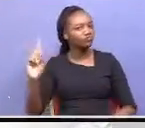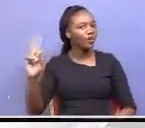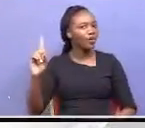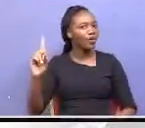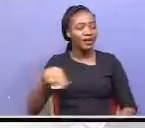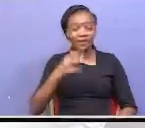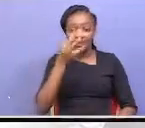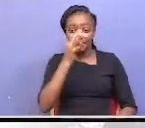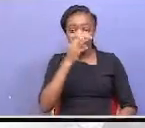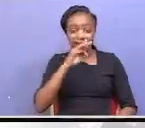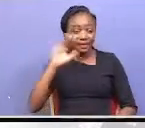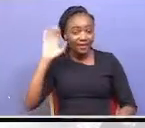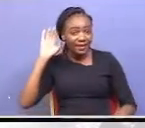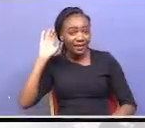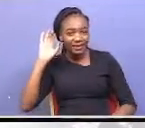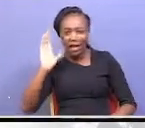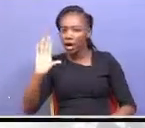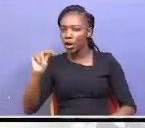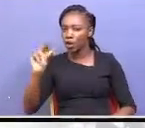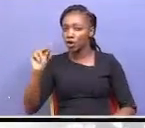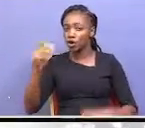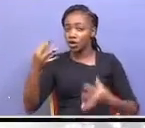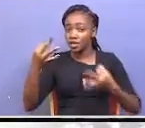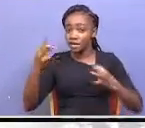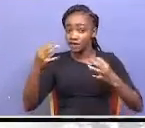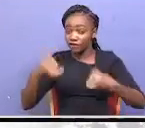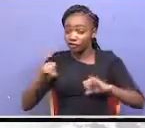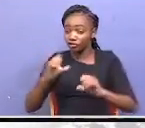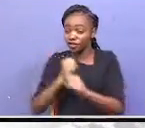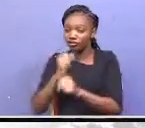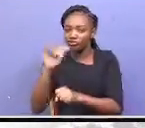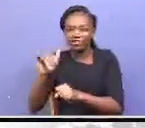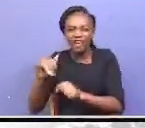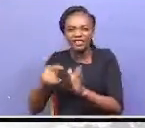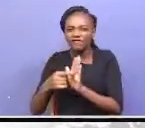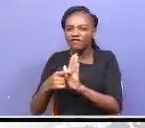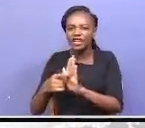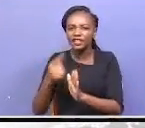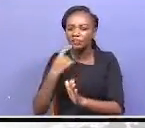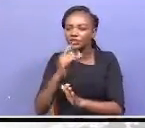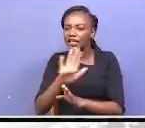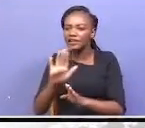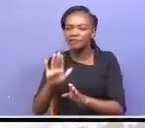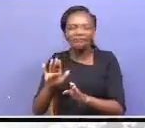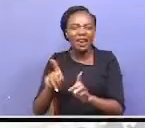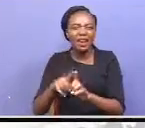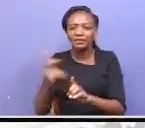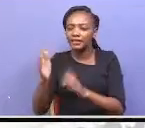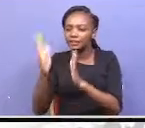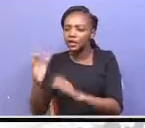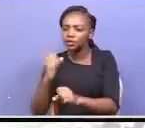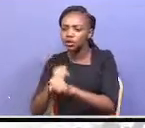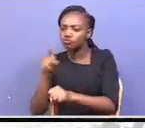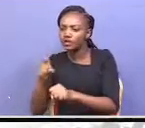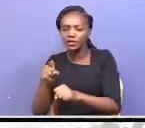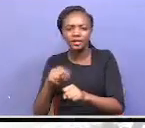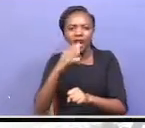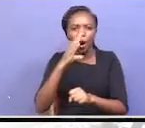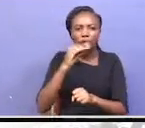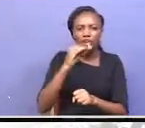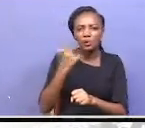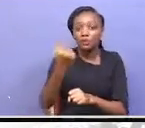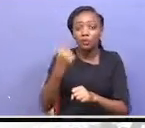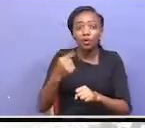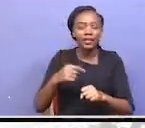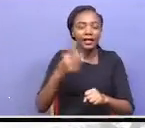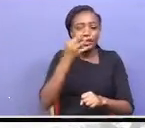listened. If you tried to do that, to tell him something like, this somebody has done this and this, he would just listen to